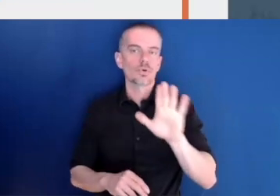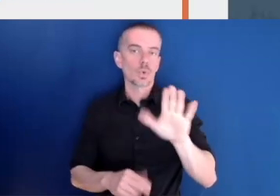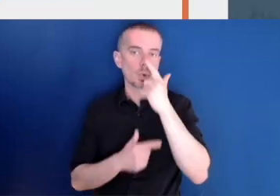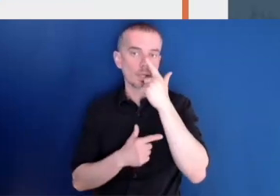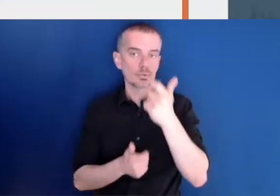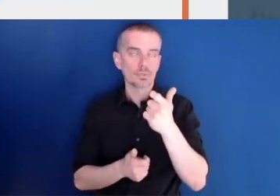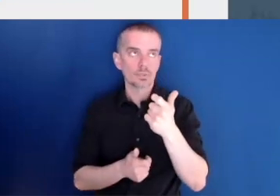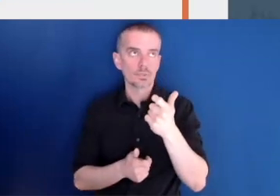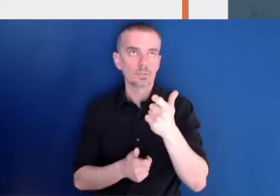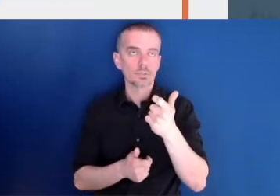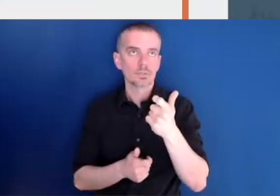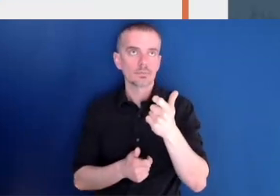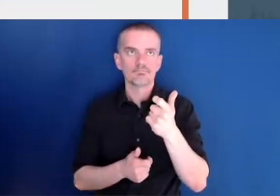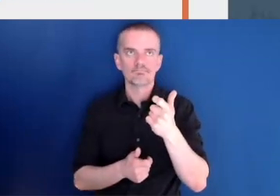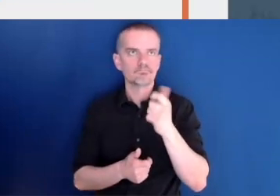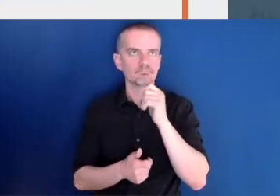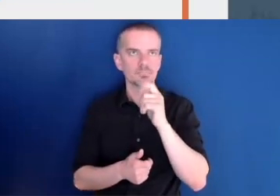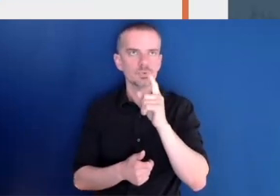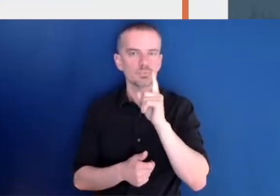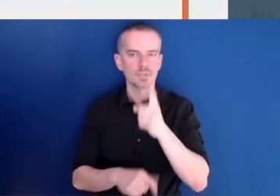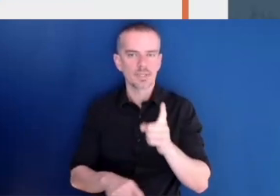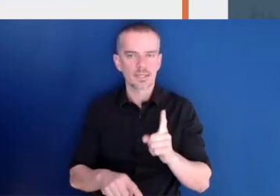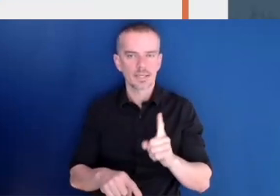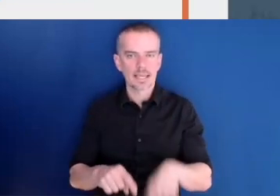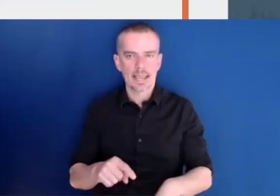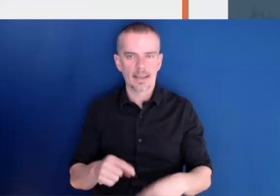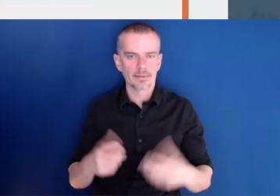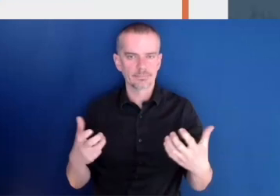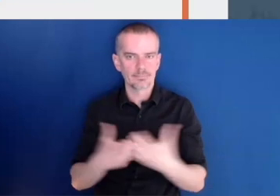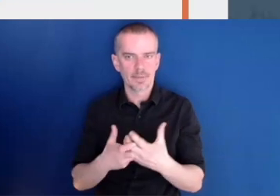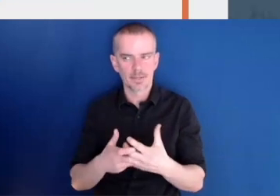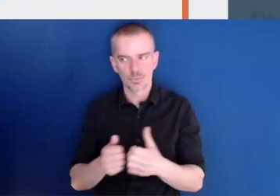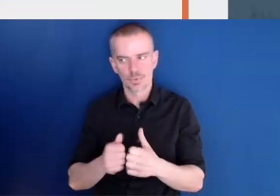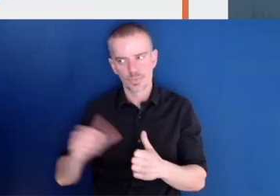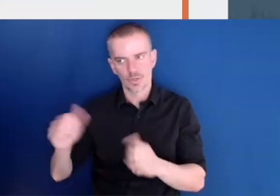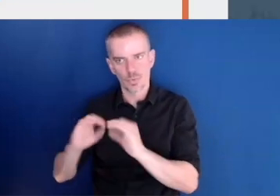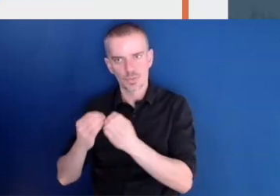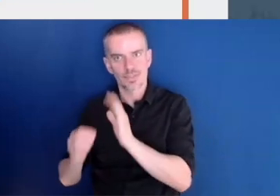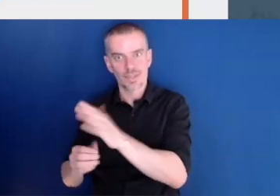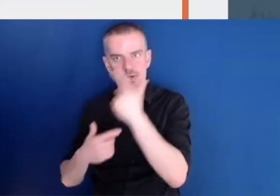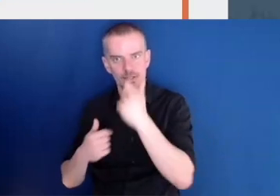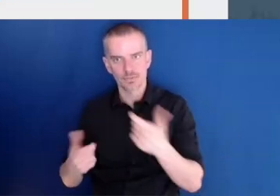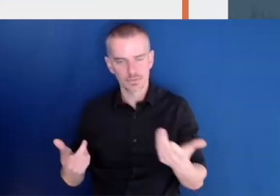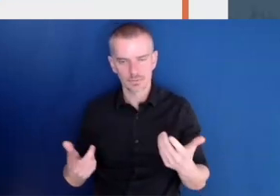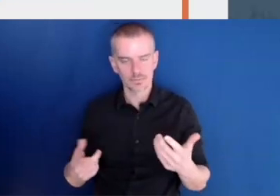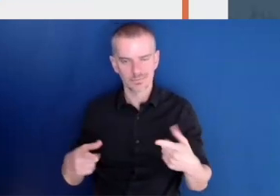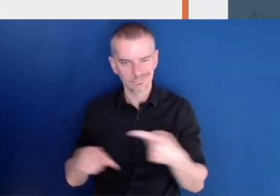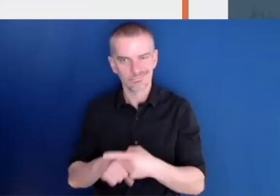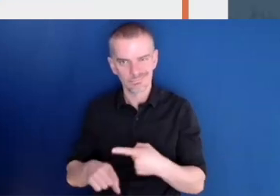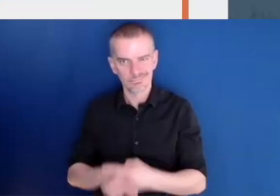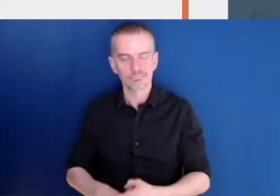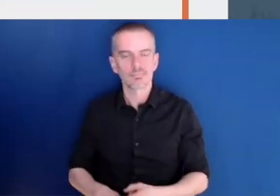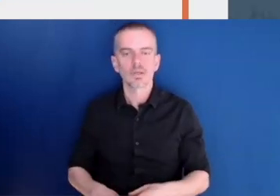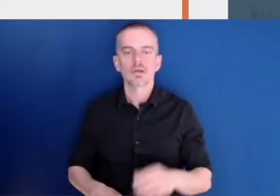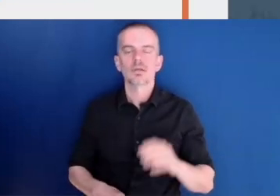kind of are incompatible with those of another entity, right? So if your organization's